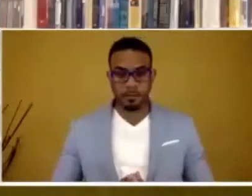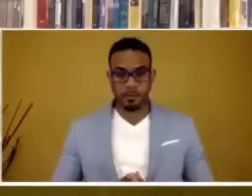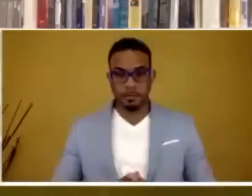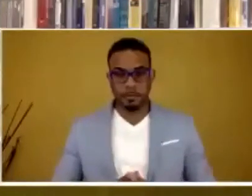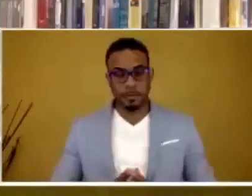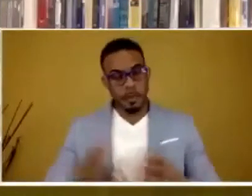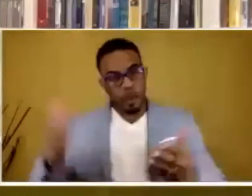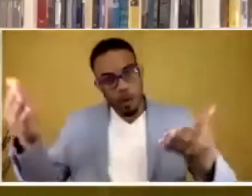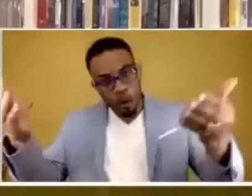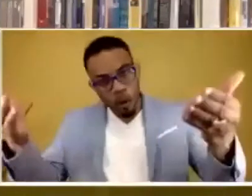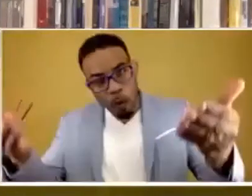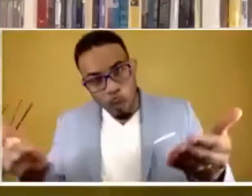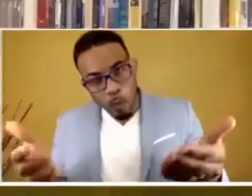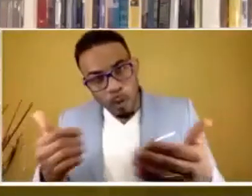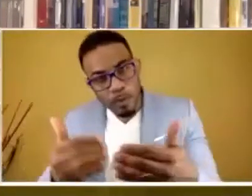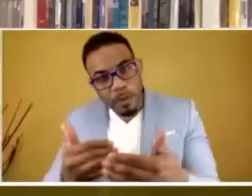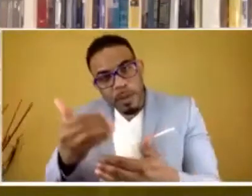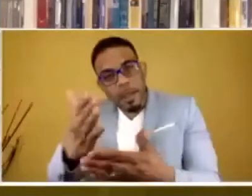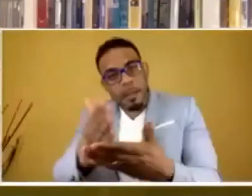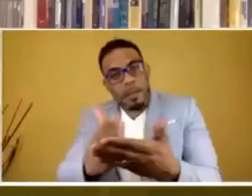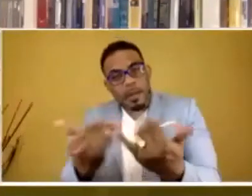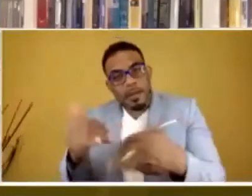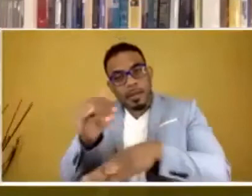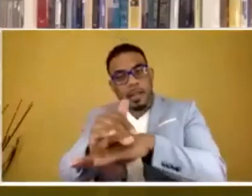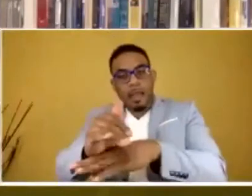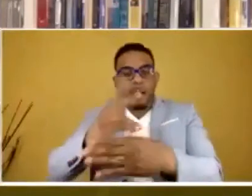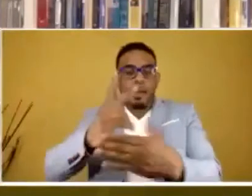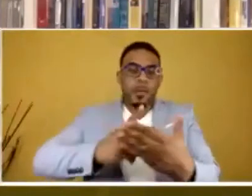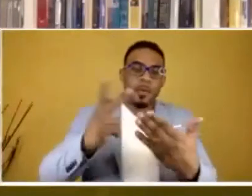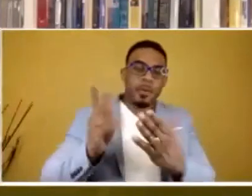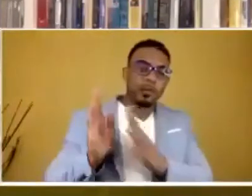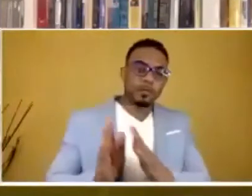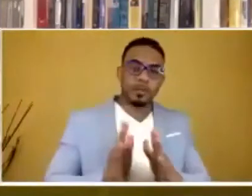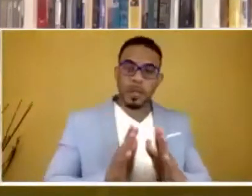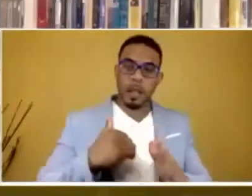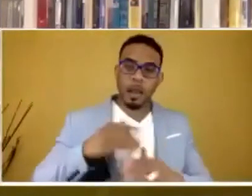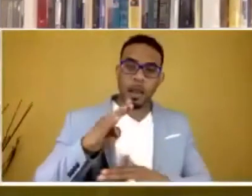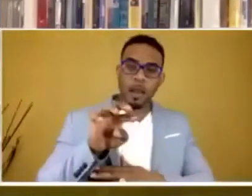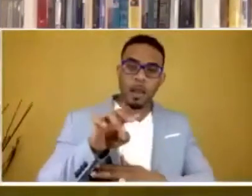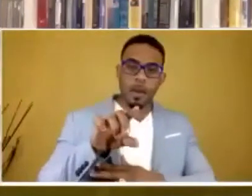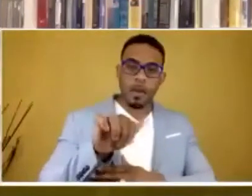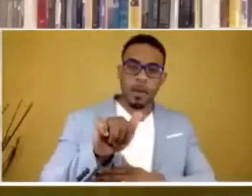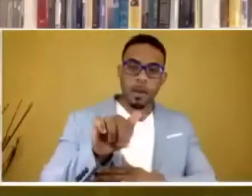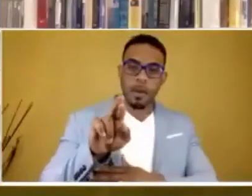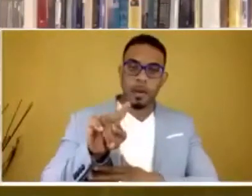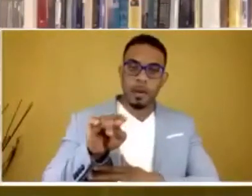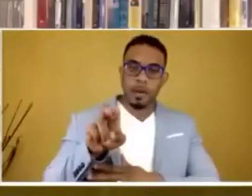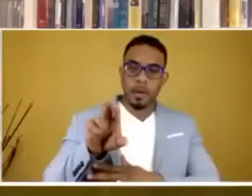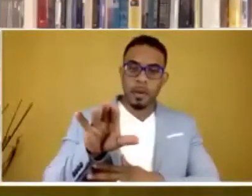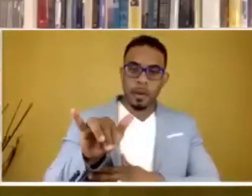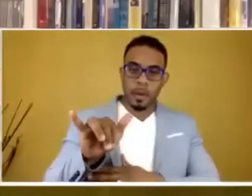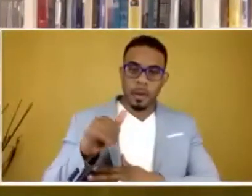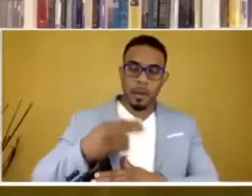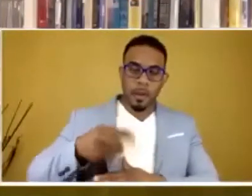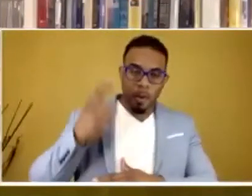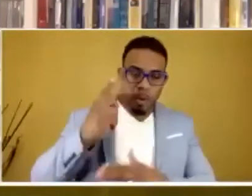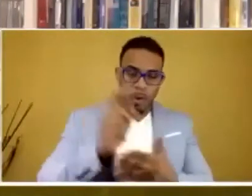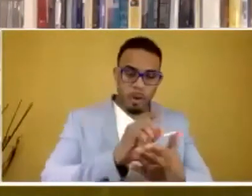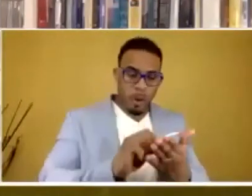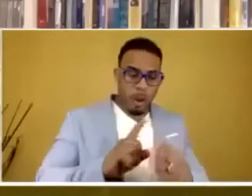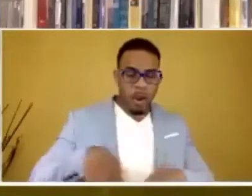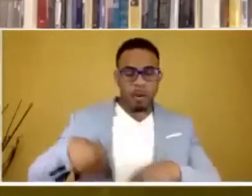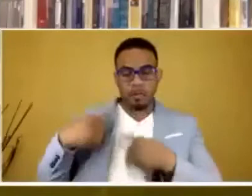Welcome to the next part of tonight's program. I'm Barbara Ransby. I'm a historian, writer, and longtime activist. I'm honored